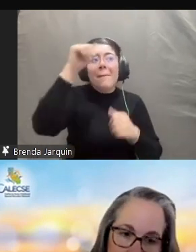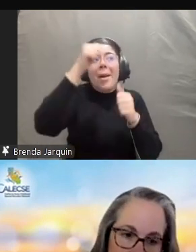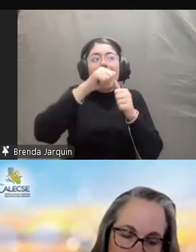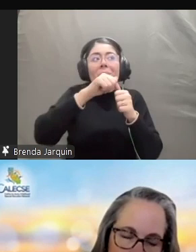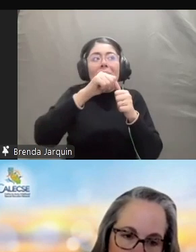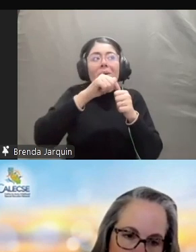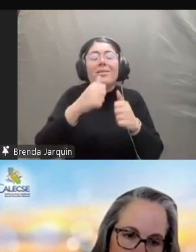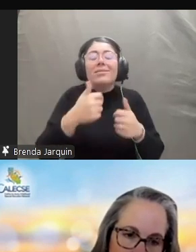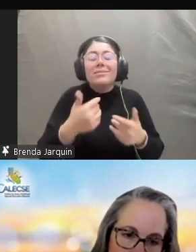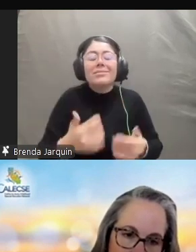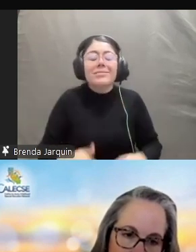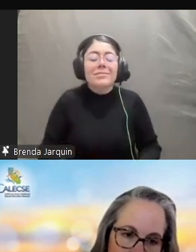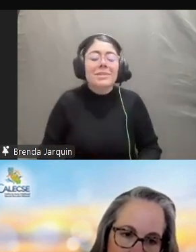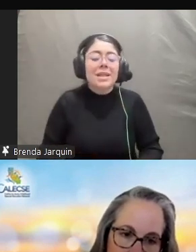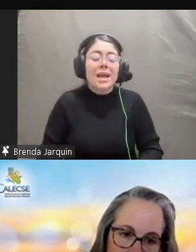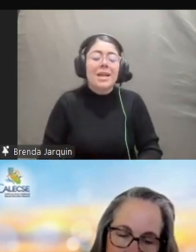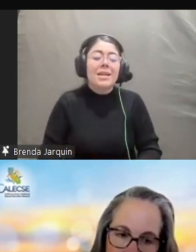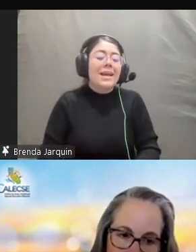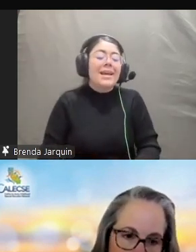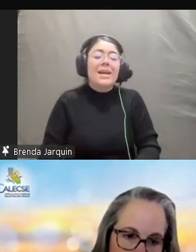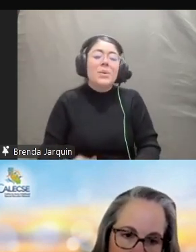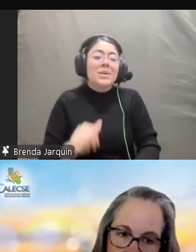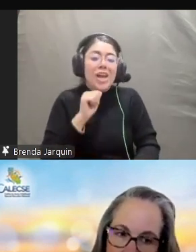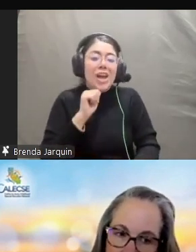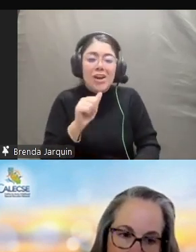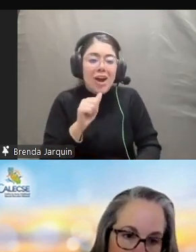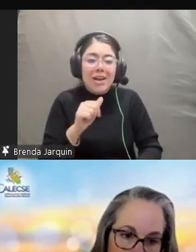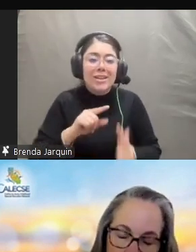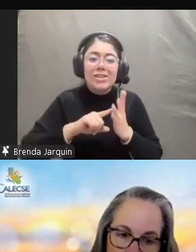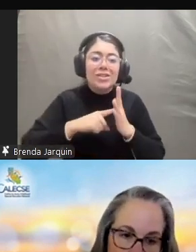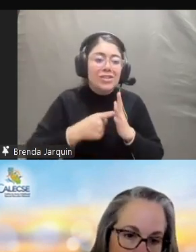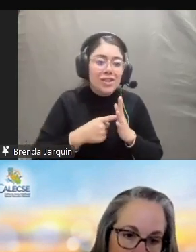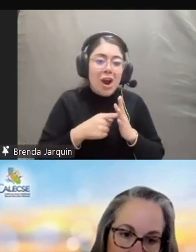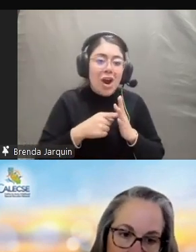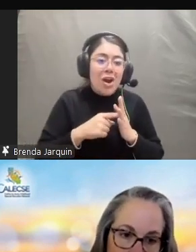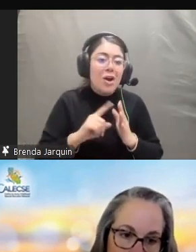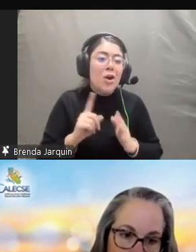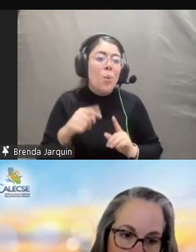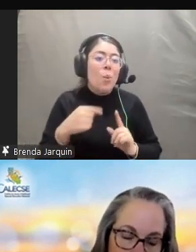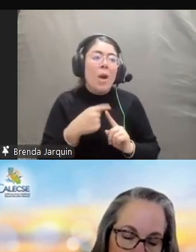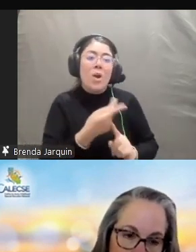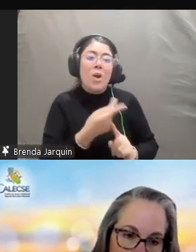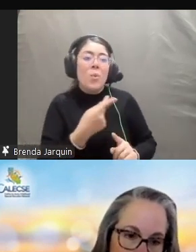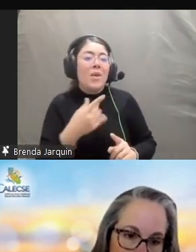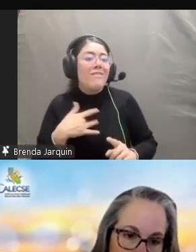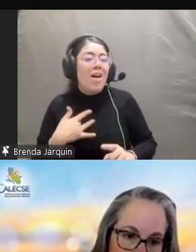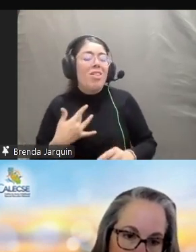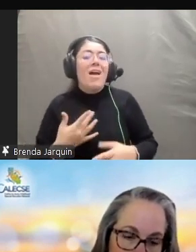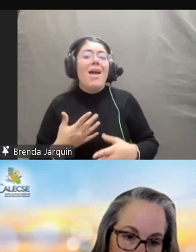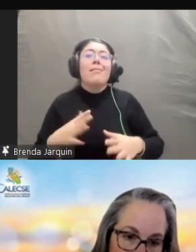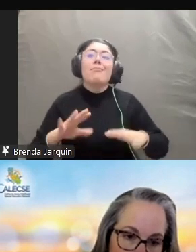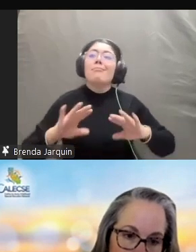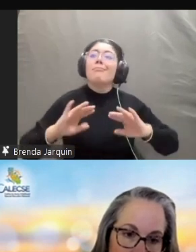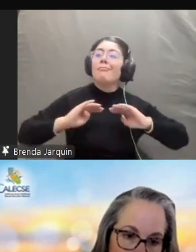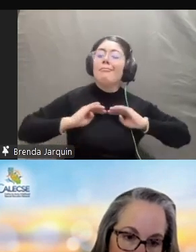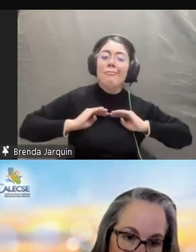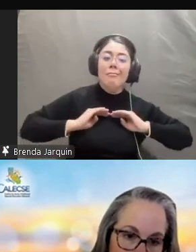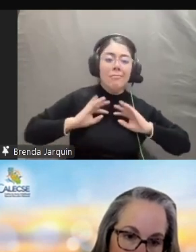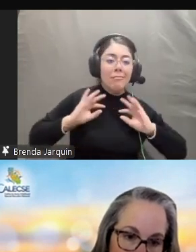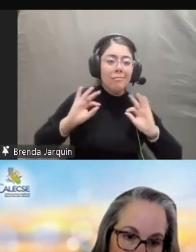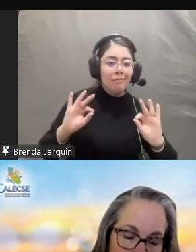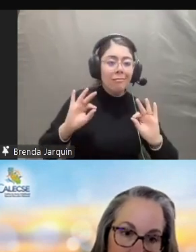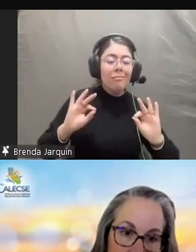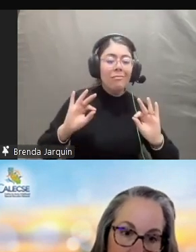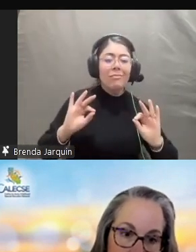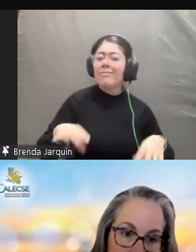wonderful. It was not at the beginning. It was a tough conversation of all of a sudden we